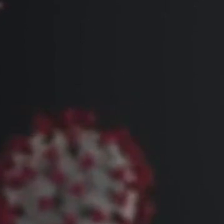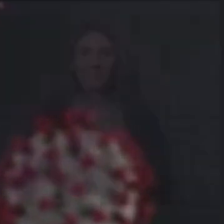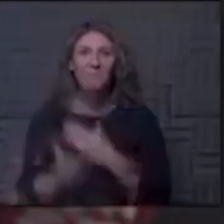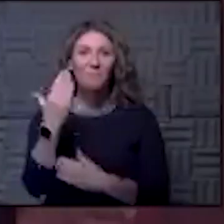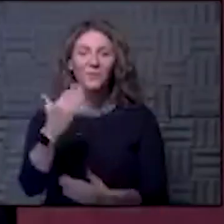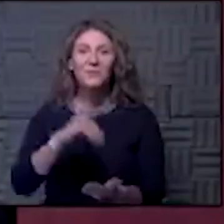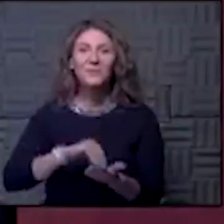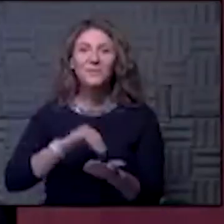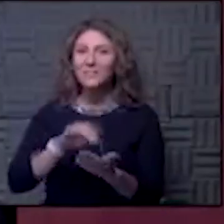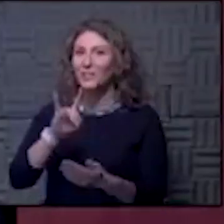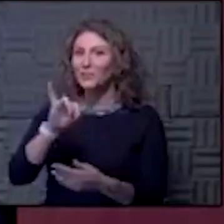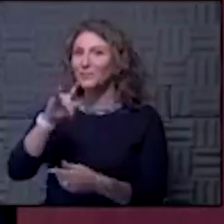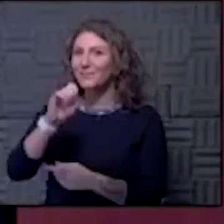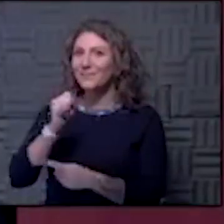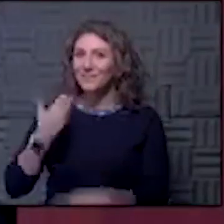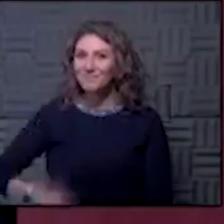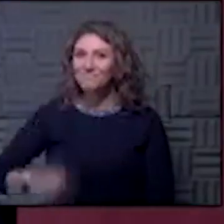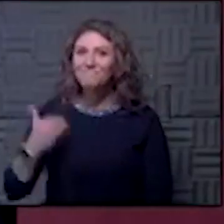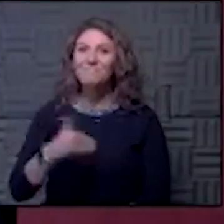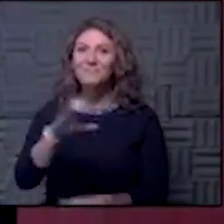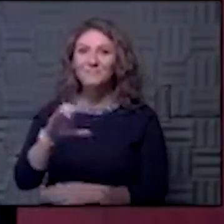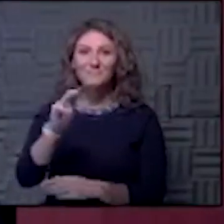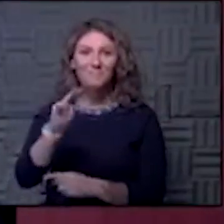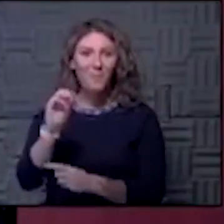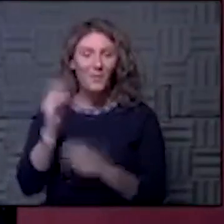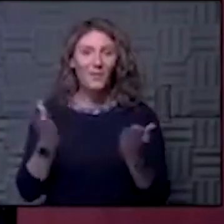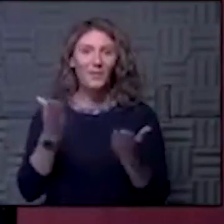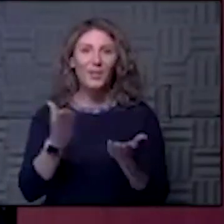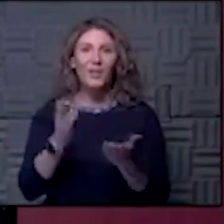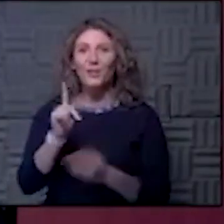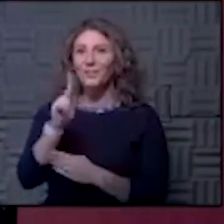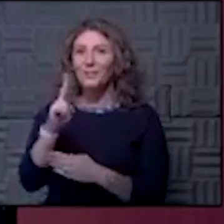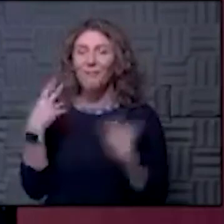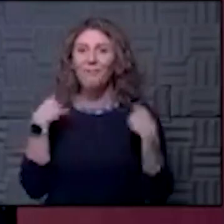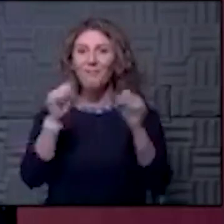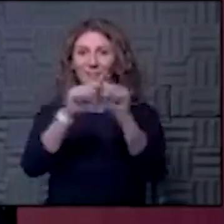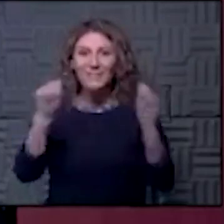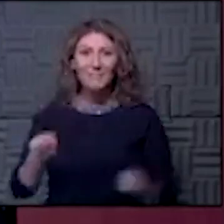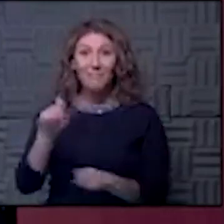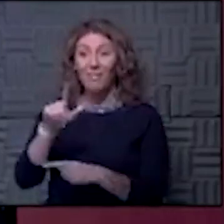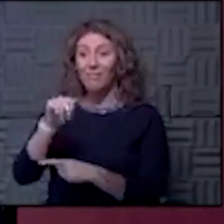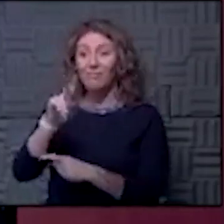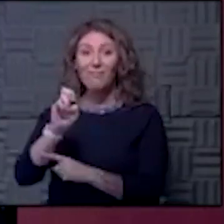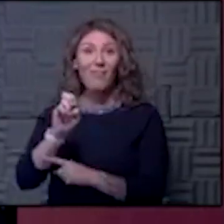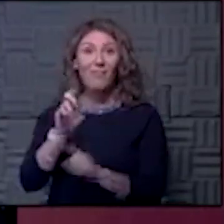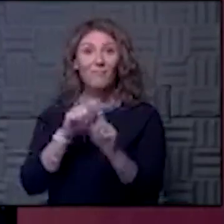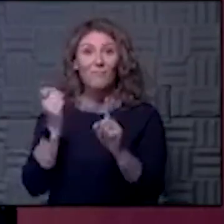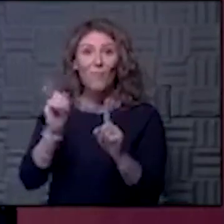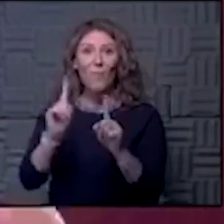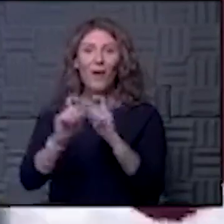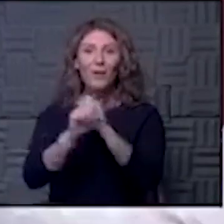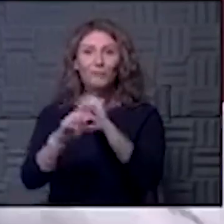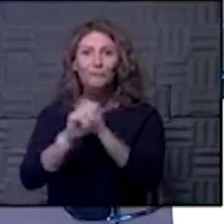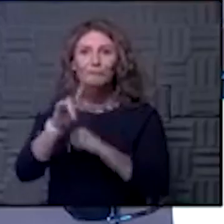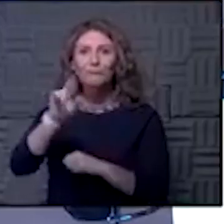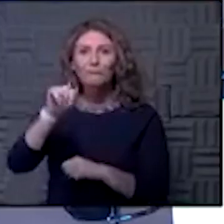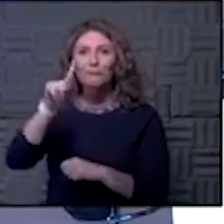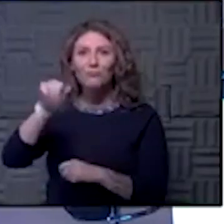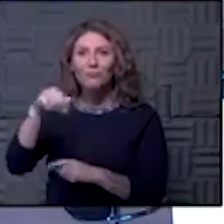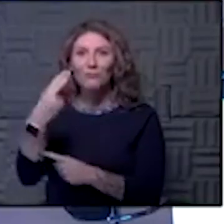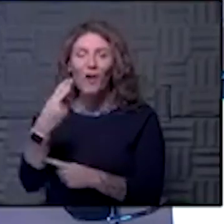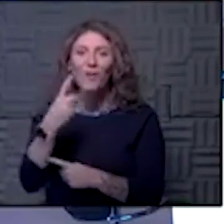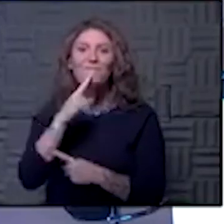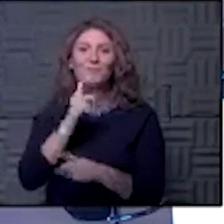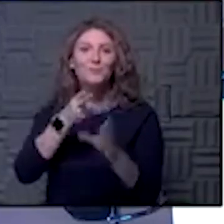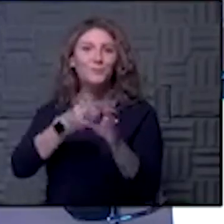Good morning. This is Steve Stites, Chief Medical Officer here at the University of Kansas Health System, broadcasting live with you from the Dolph Simons Family Studio, joined, of course, by my partner